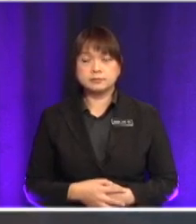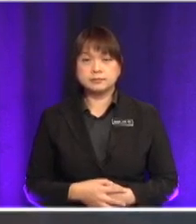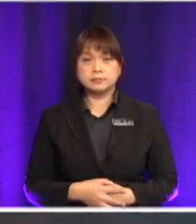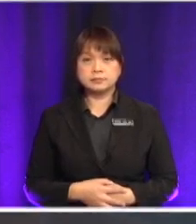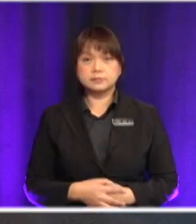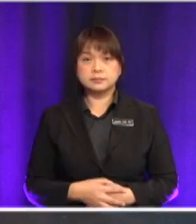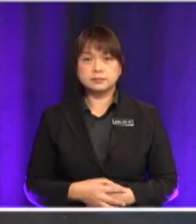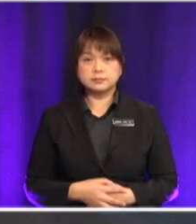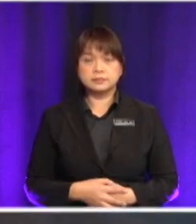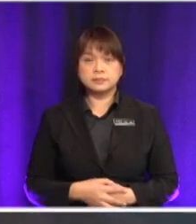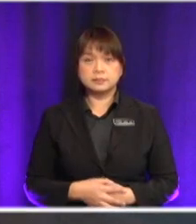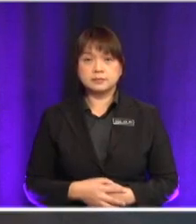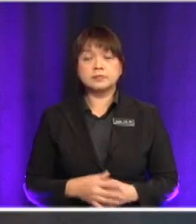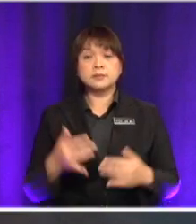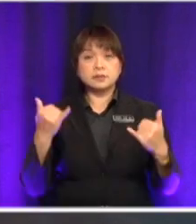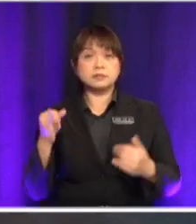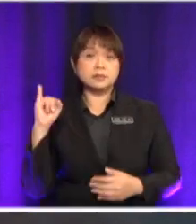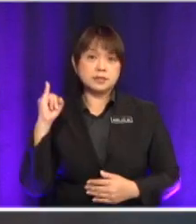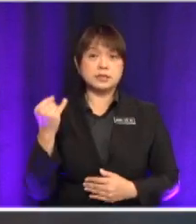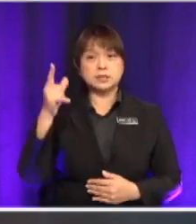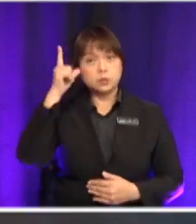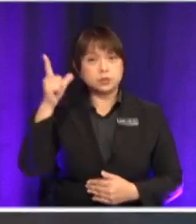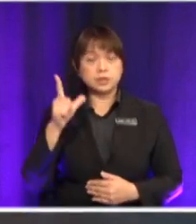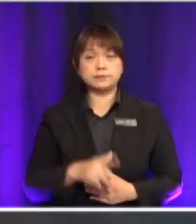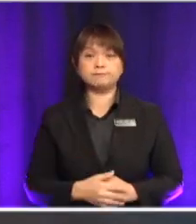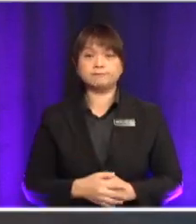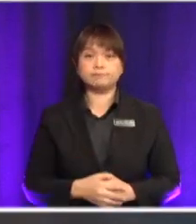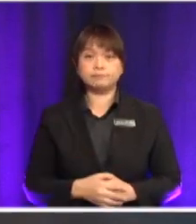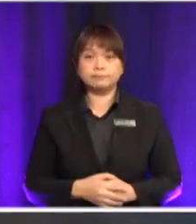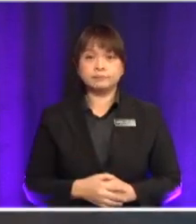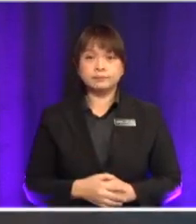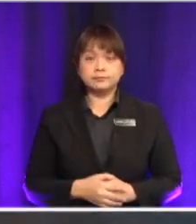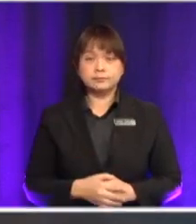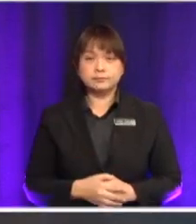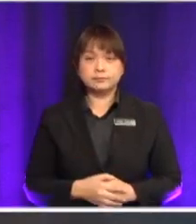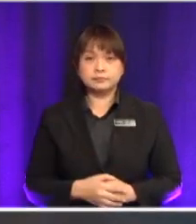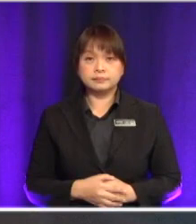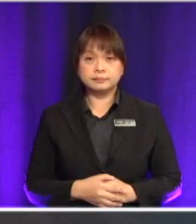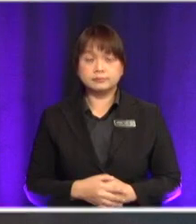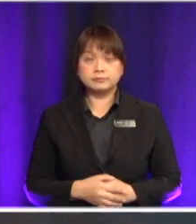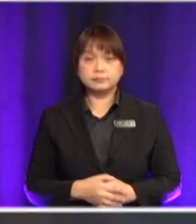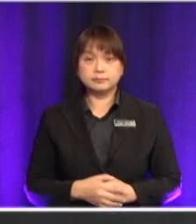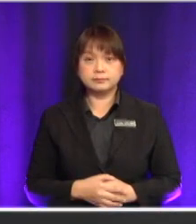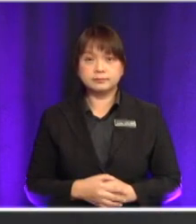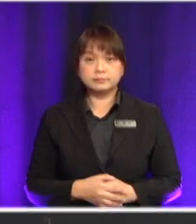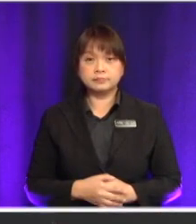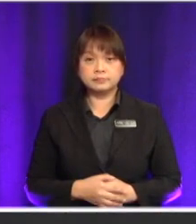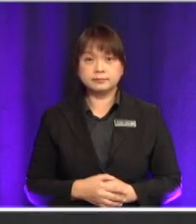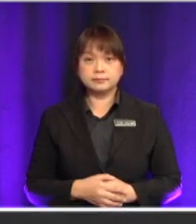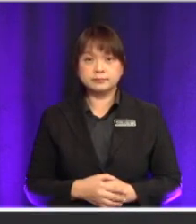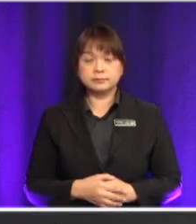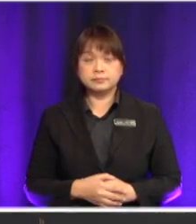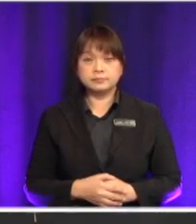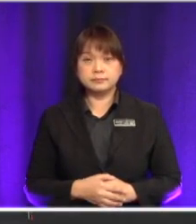short text and they're just looking at the first sentence and even the last sentence of the text. Okay, teacher. Okay, so guys, are we ready to find